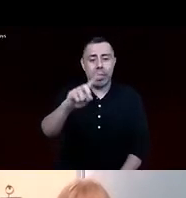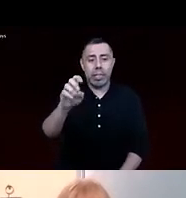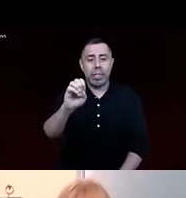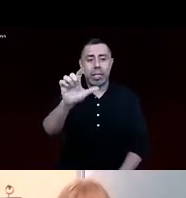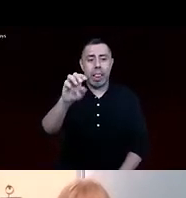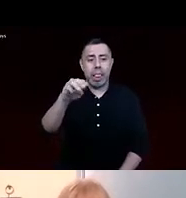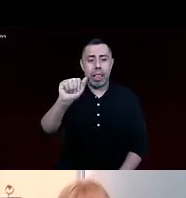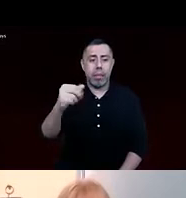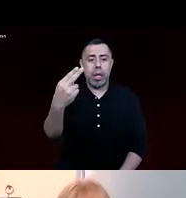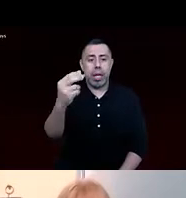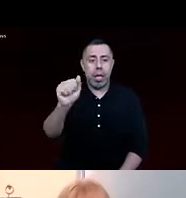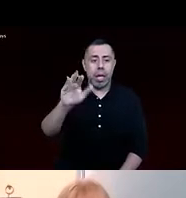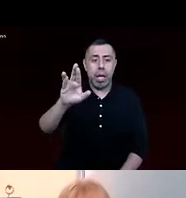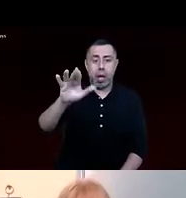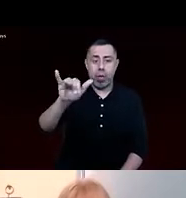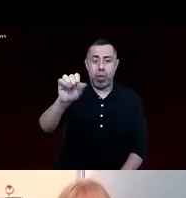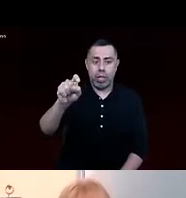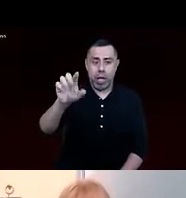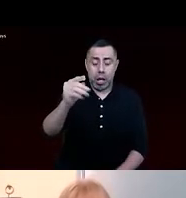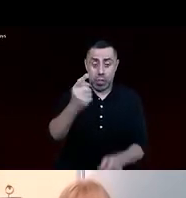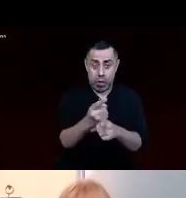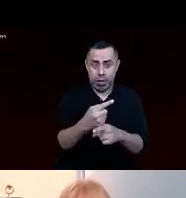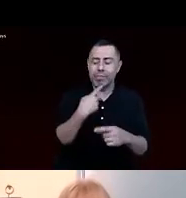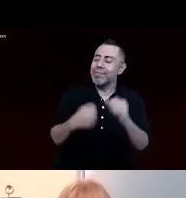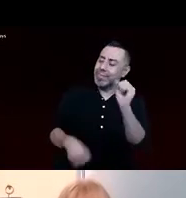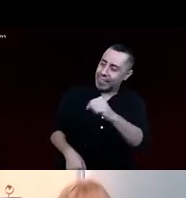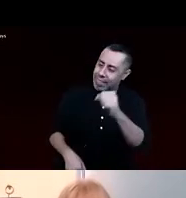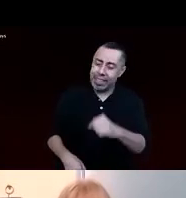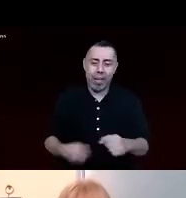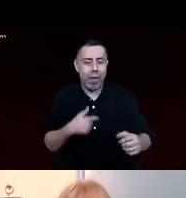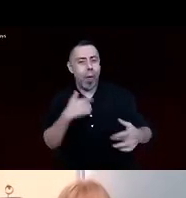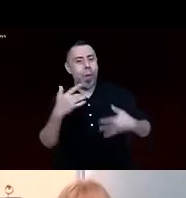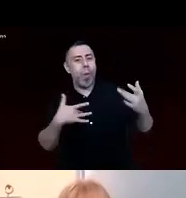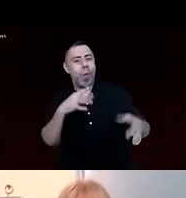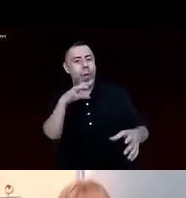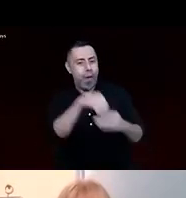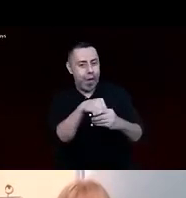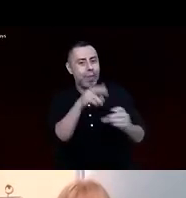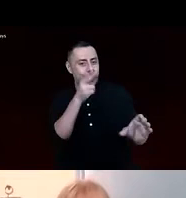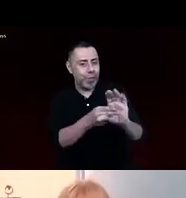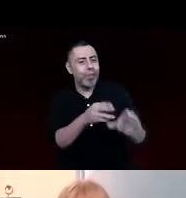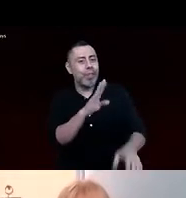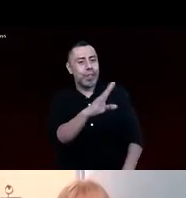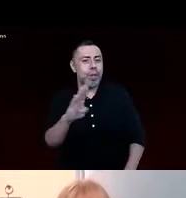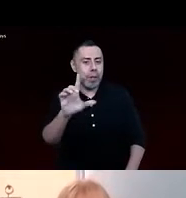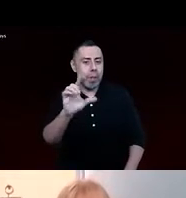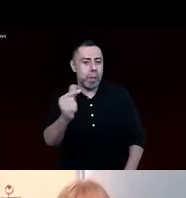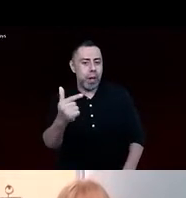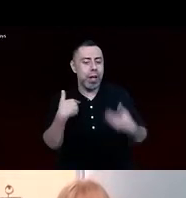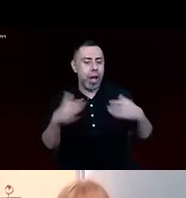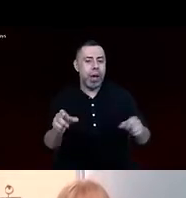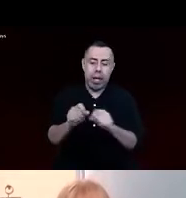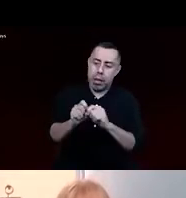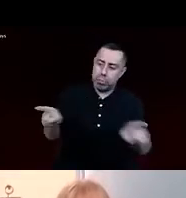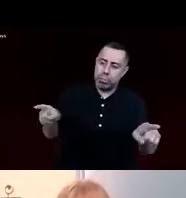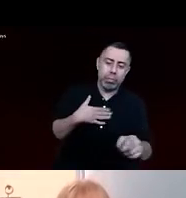Yes. Okay, so I'm really excited to be involved in the blog, and I've already had some other people I sent it out to in my contacts that